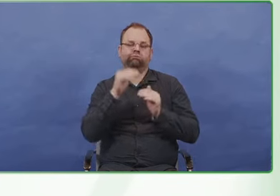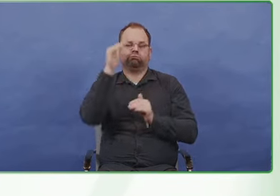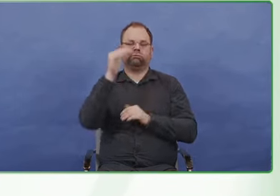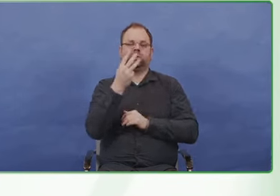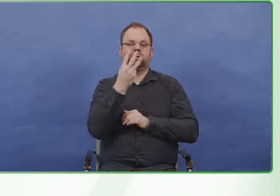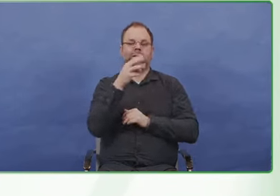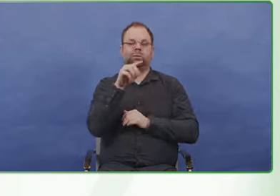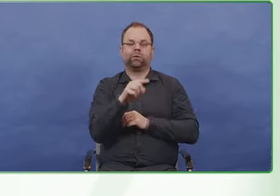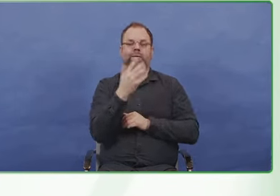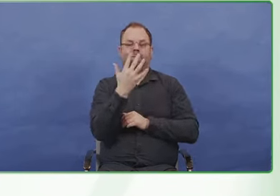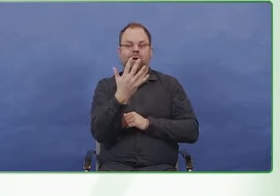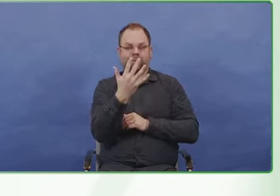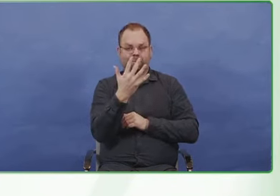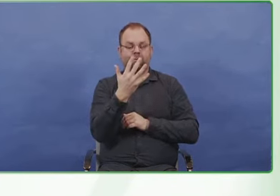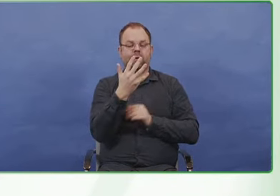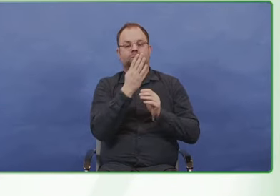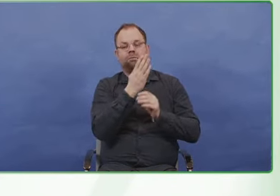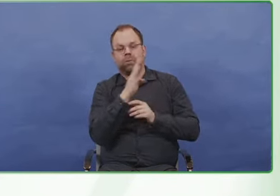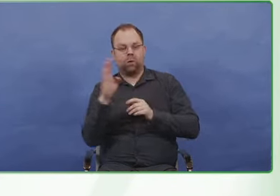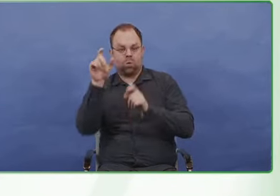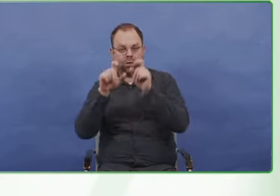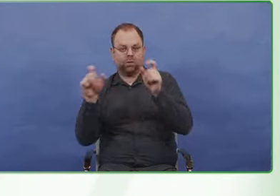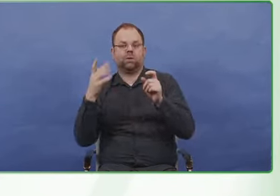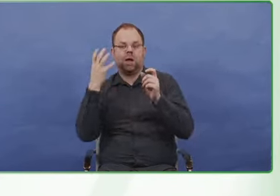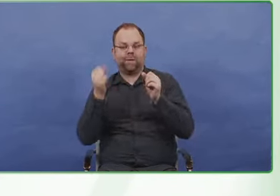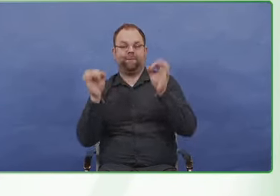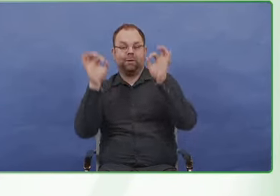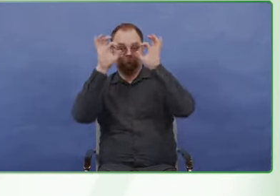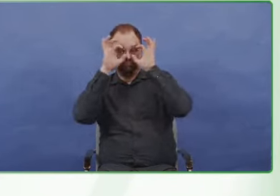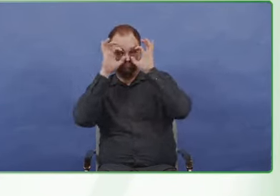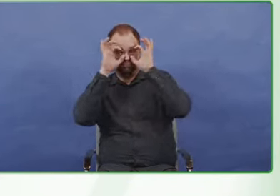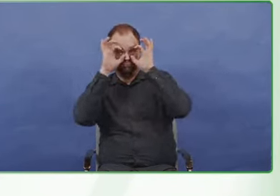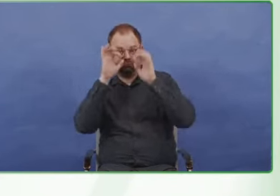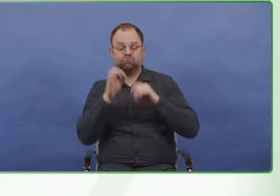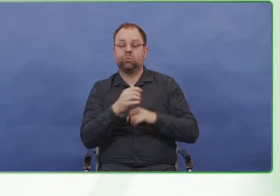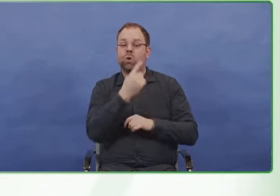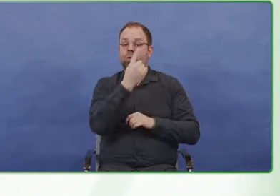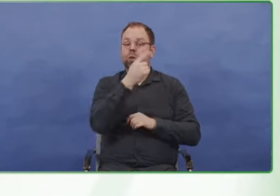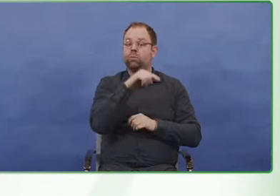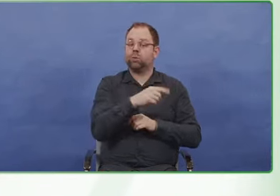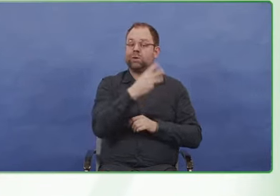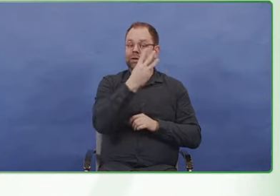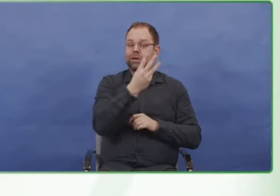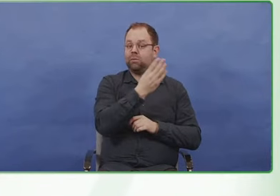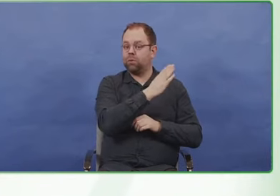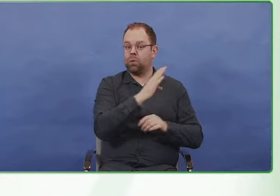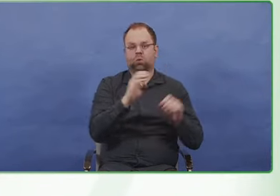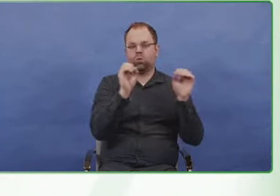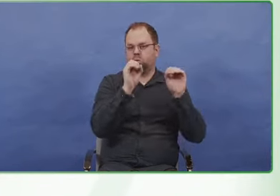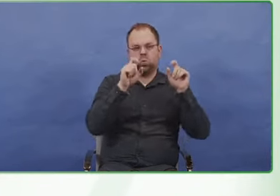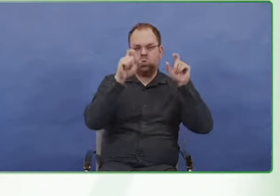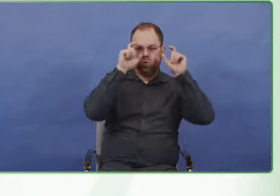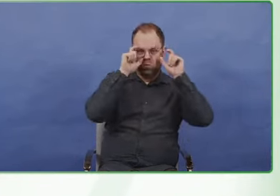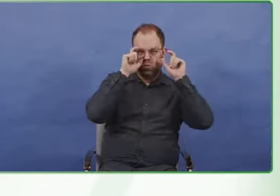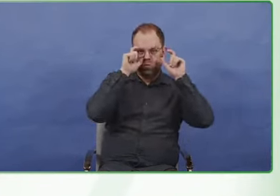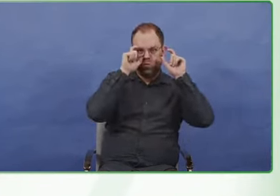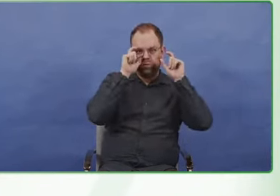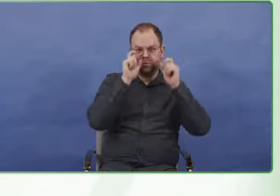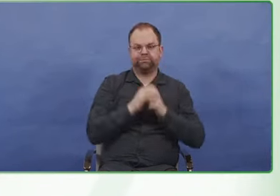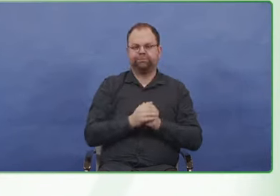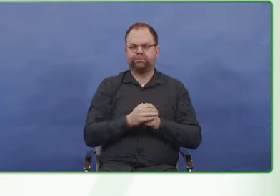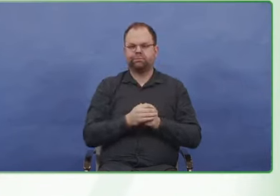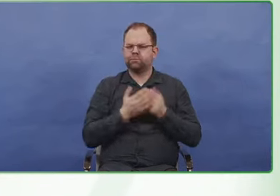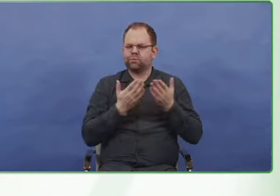their education, livelihood, health, and well-being of the individuals, not only individuals, but also families and